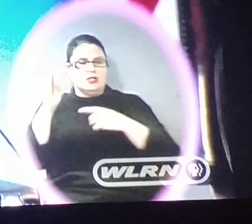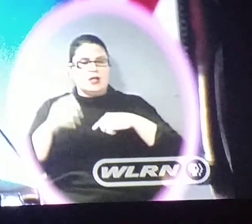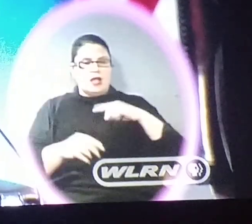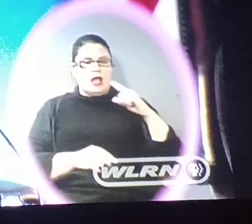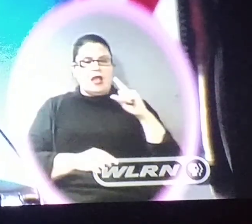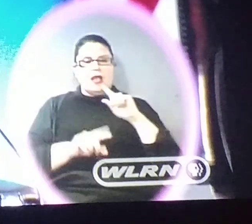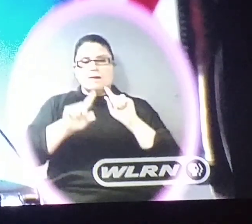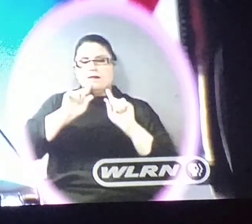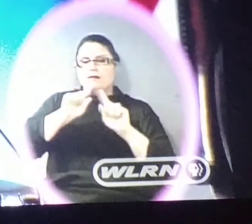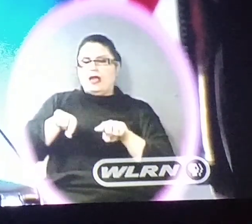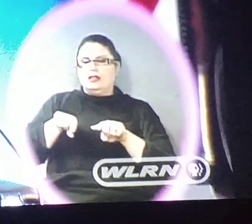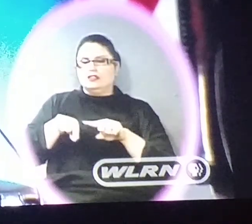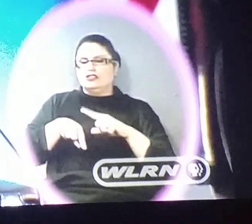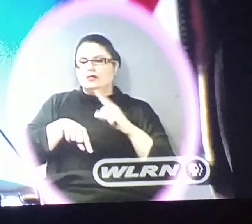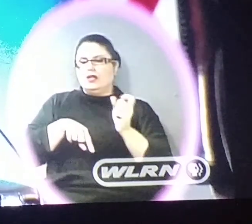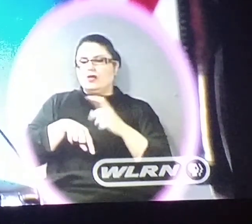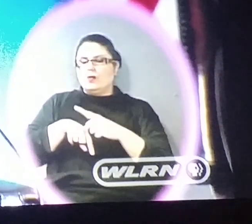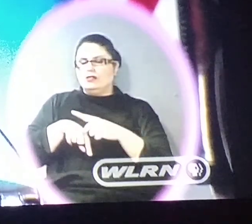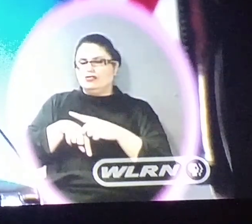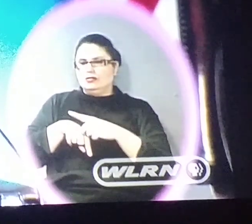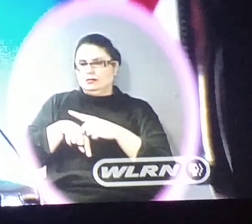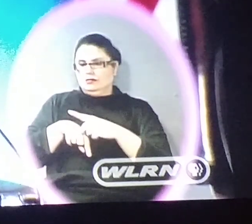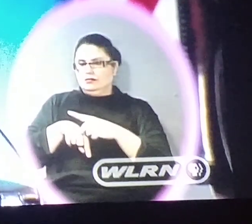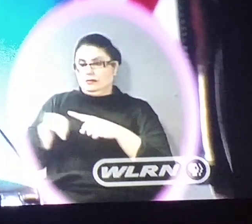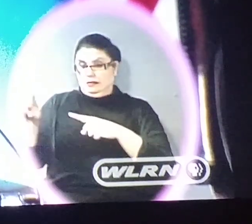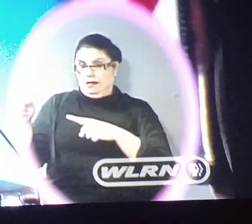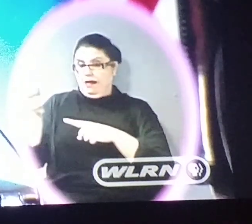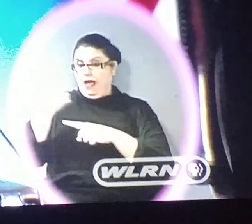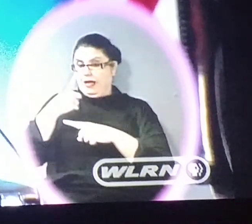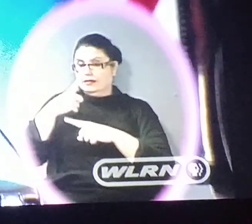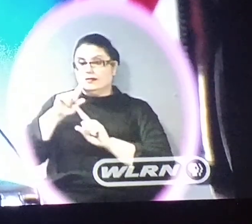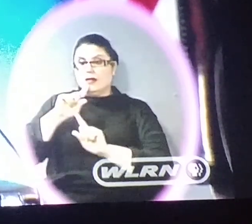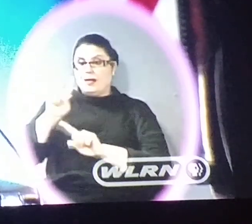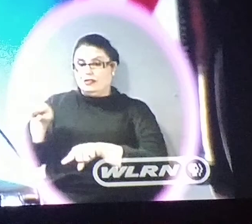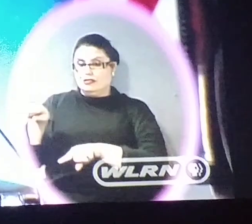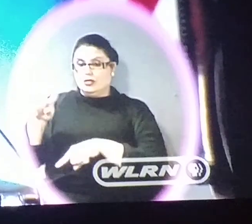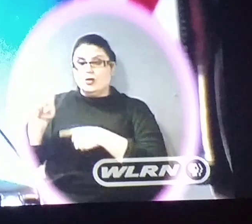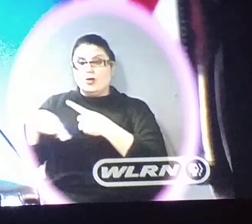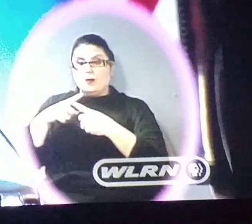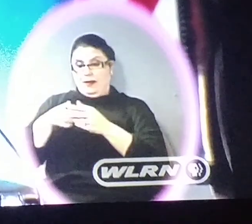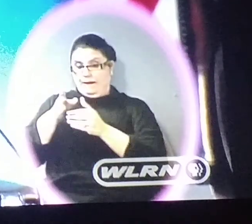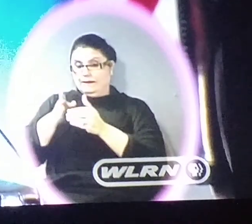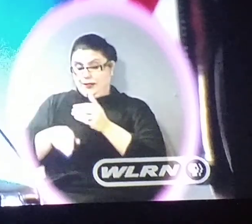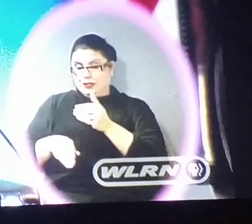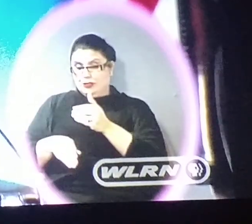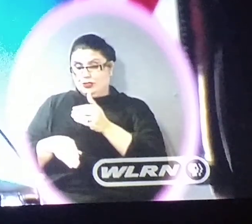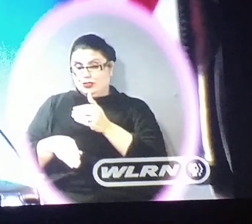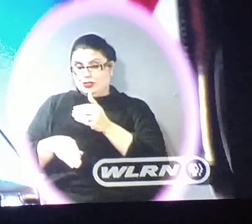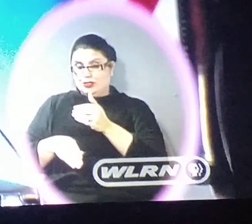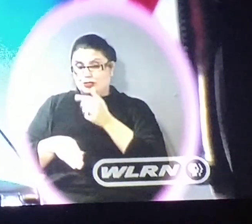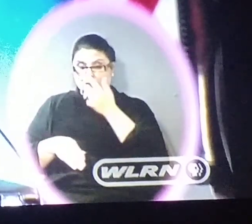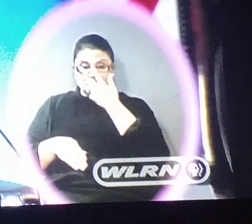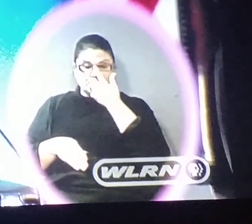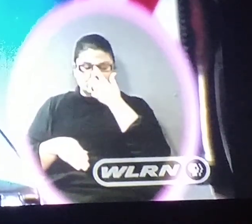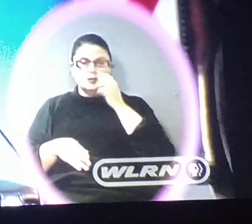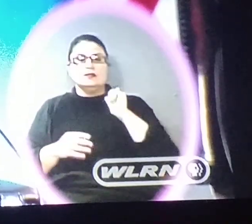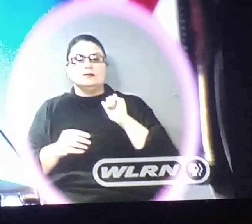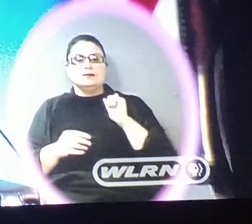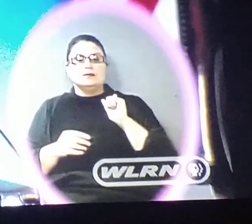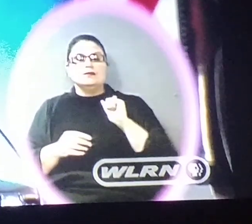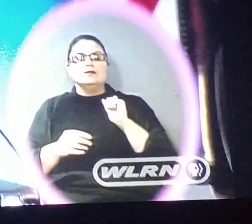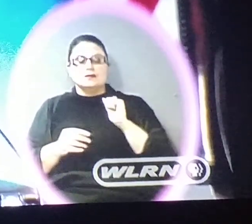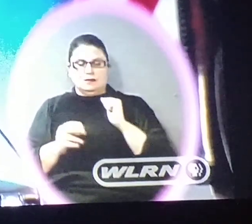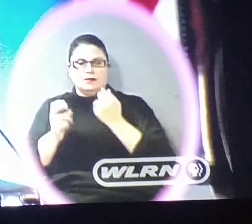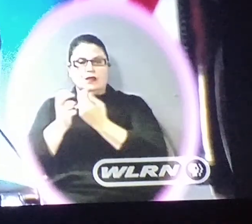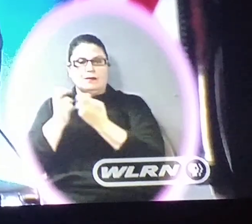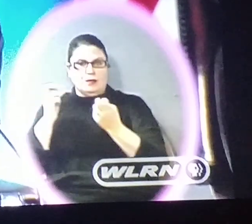a board member's question. So as soon as I'm done, since the chair gave the board member the floor,